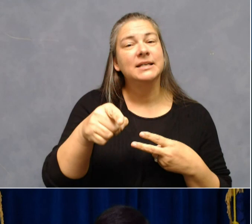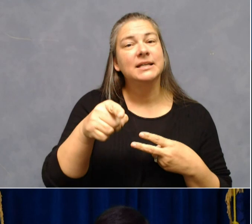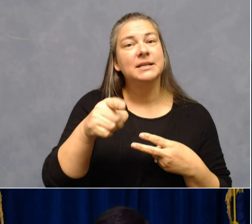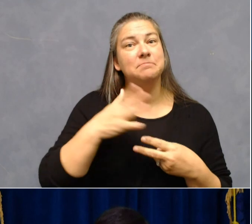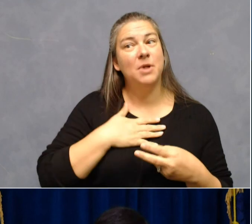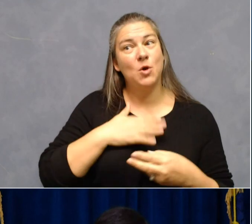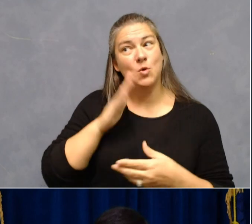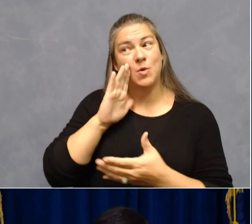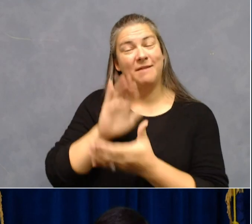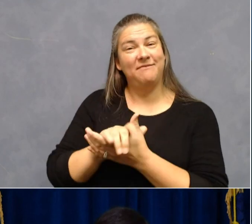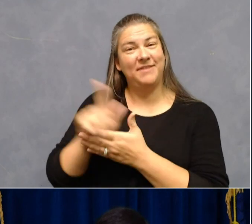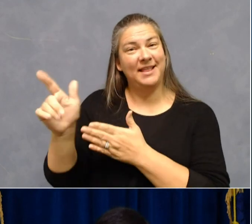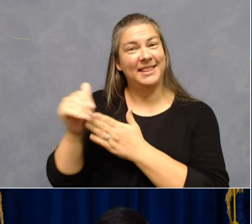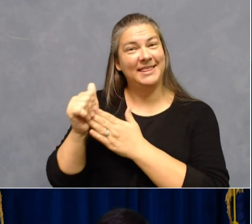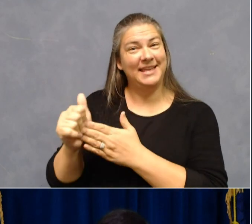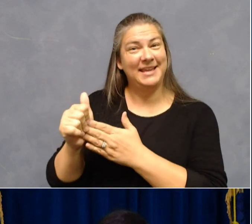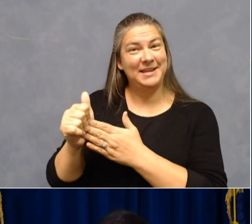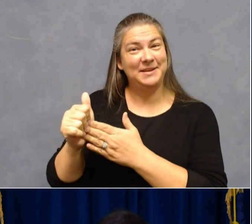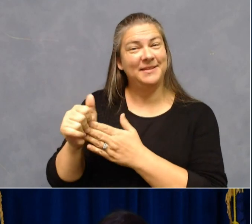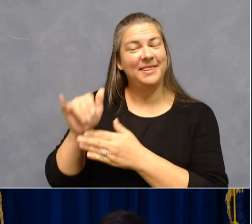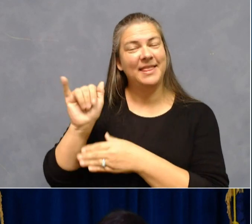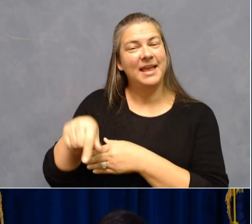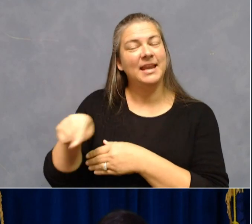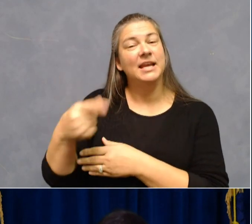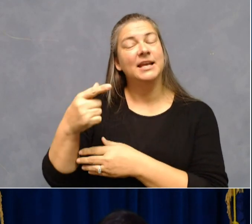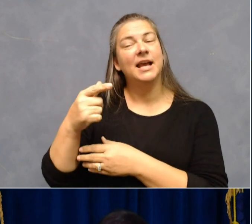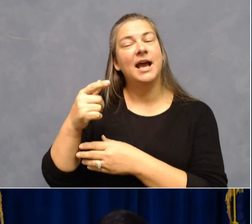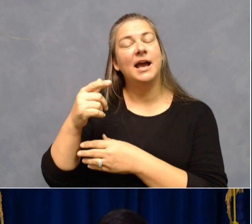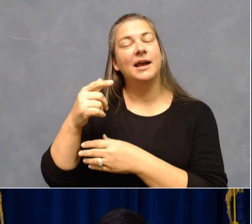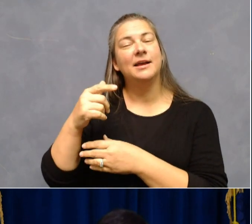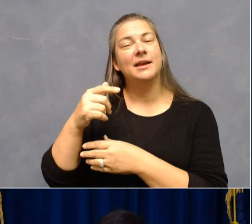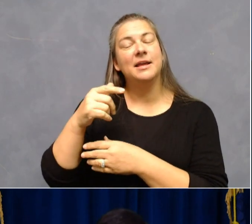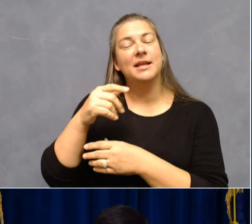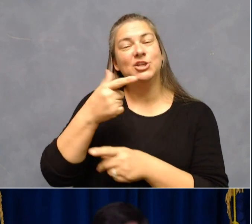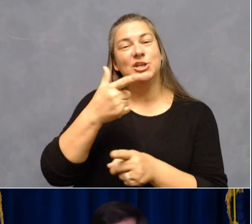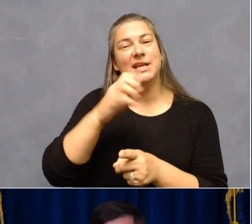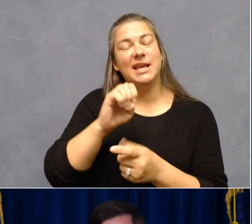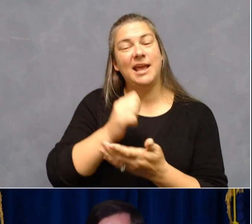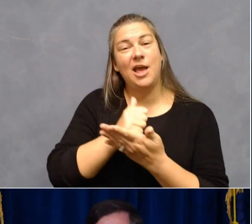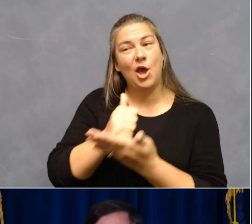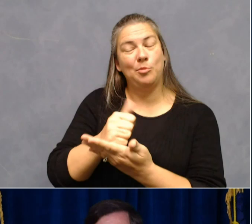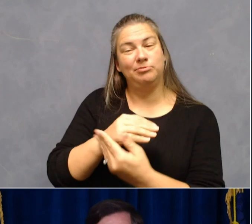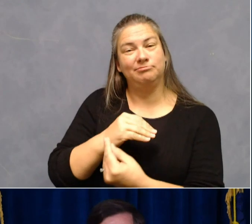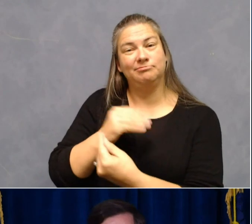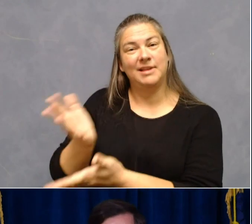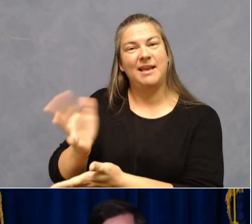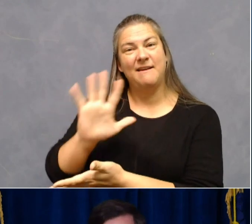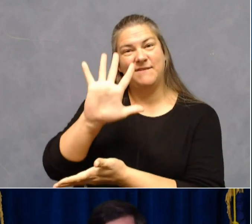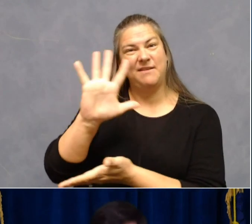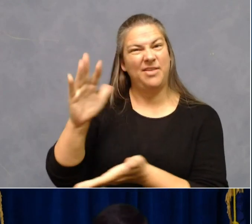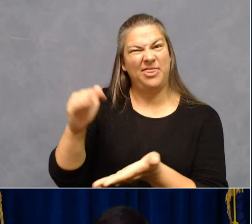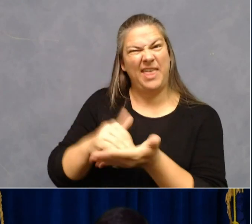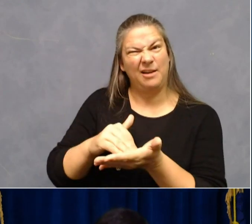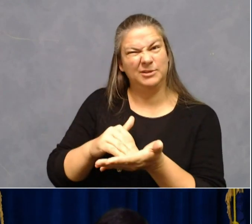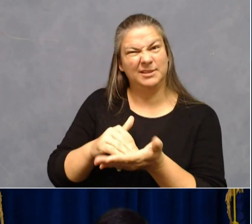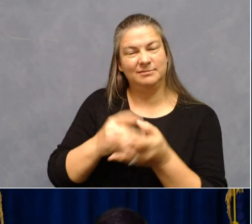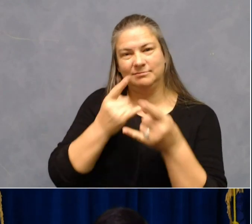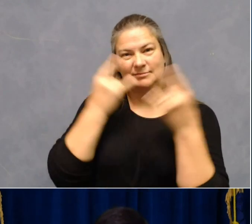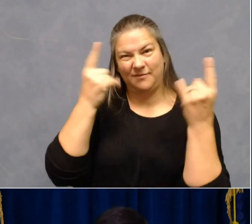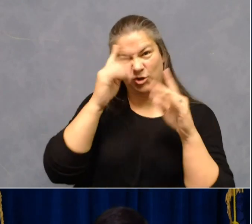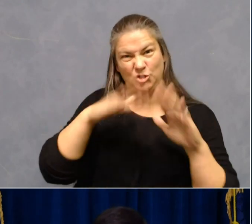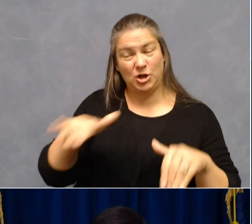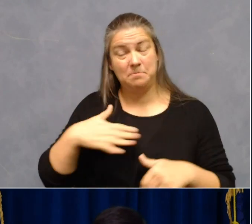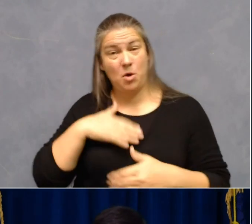Brittany Beshear. GE has now helped with 5,000 covering for kids. This